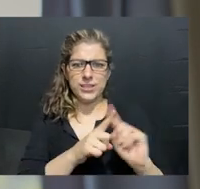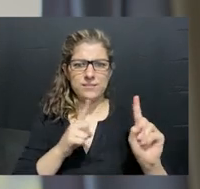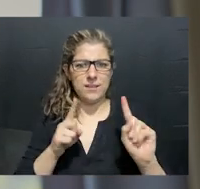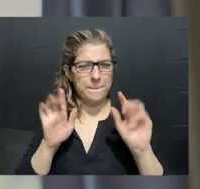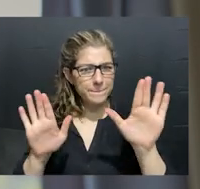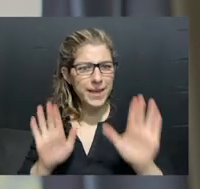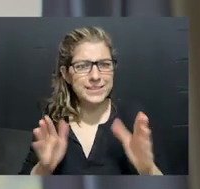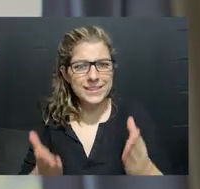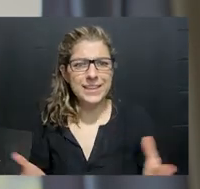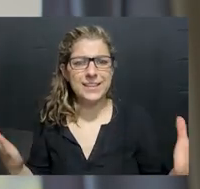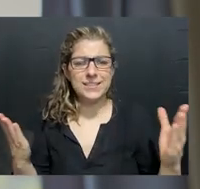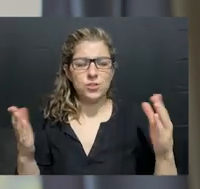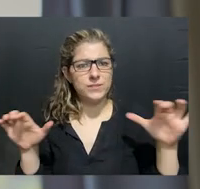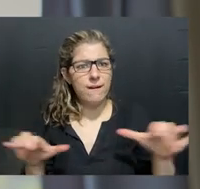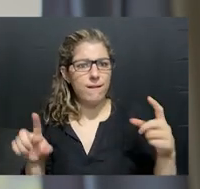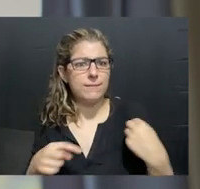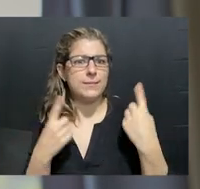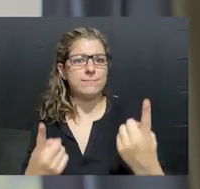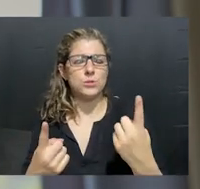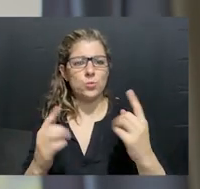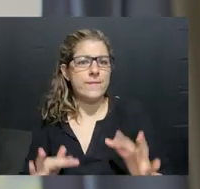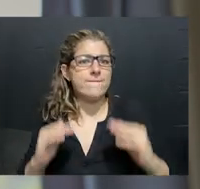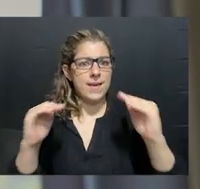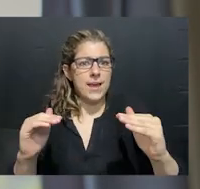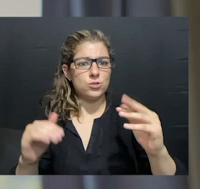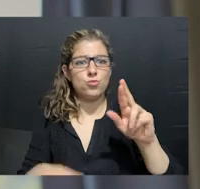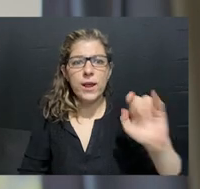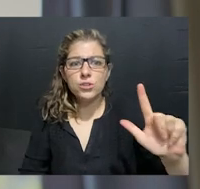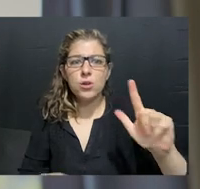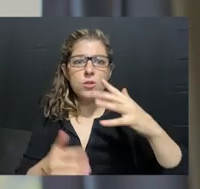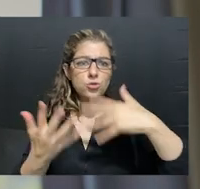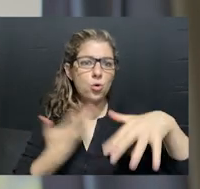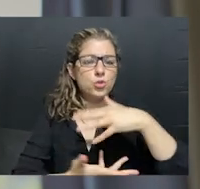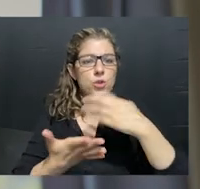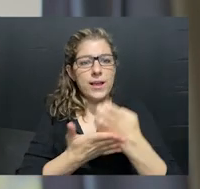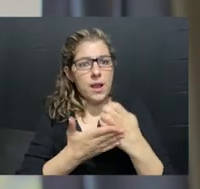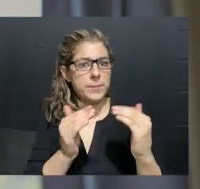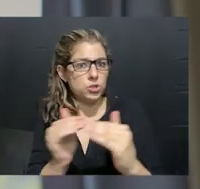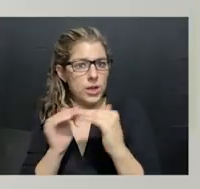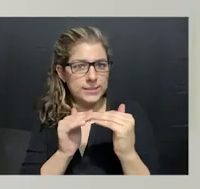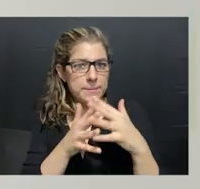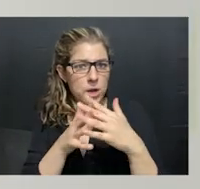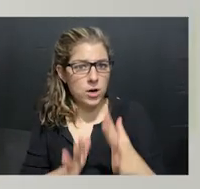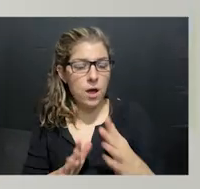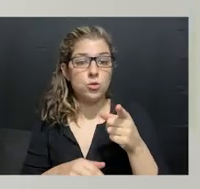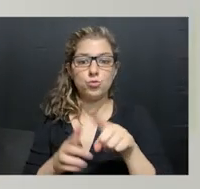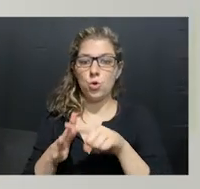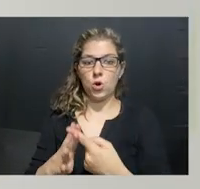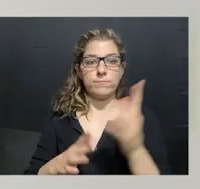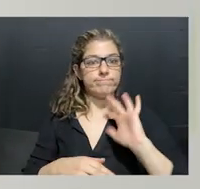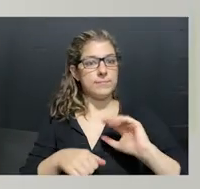amazing things that you've done, you know, to advance the cause of racial and social and economic justice in America. You started out as a